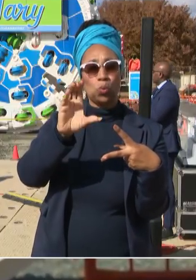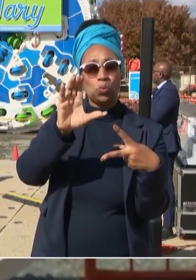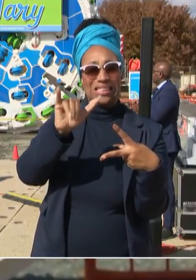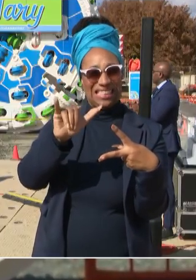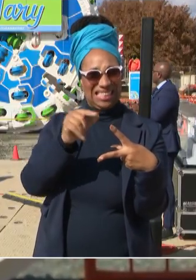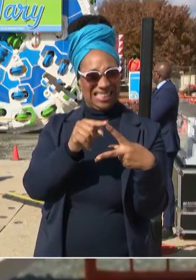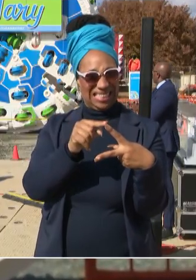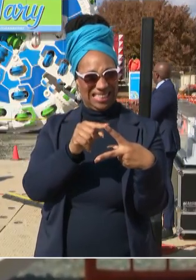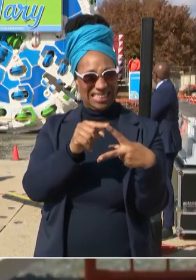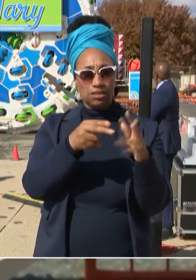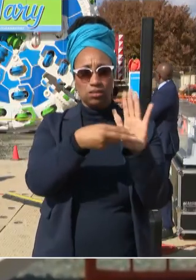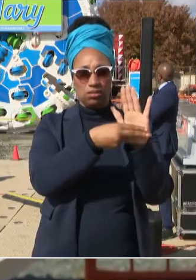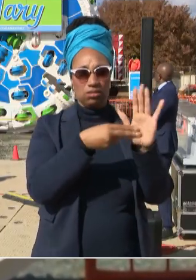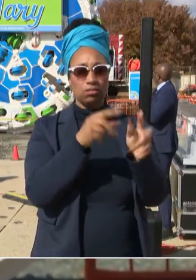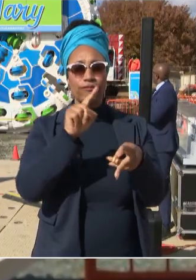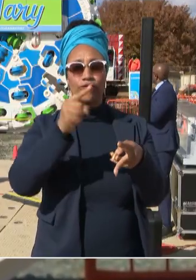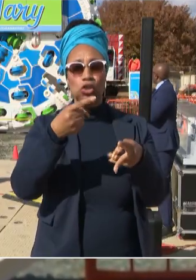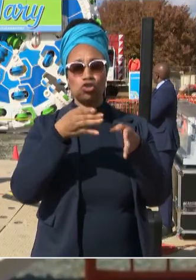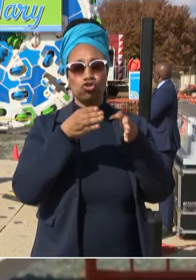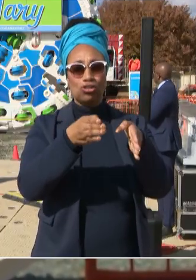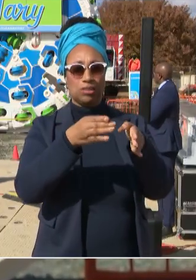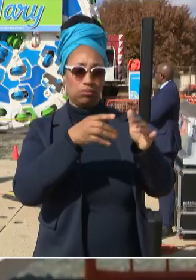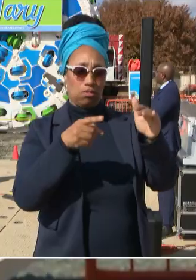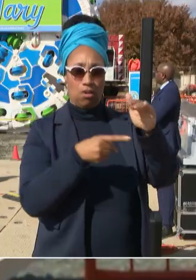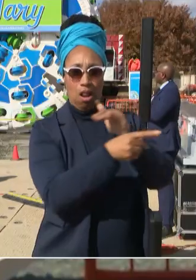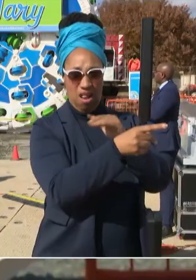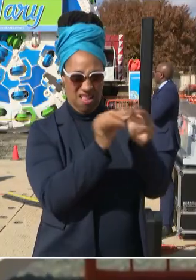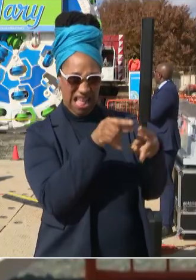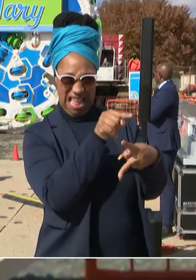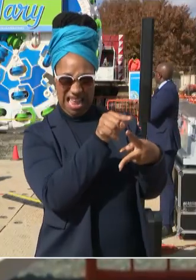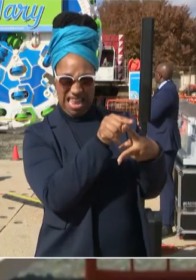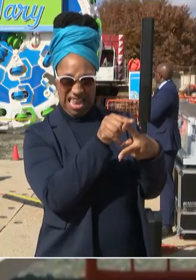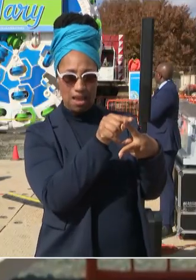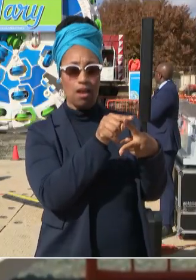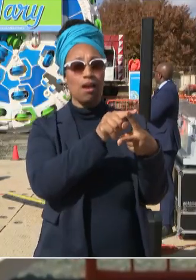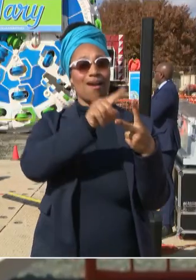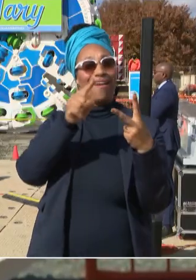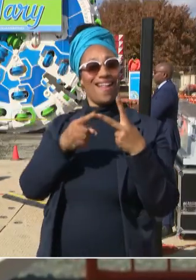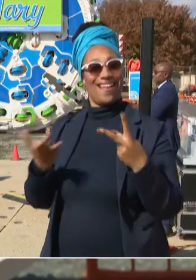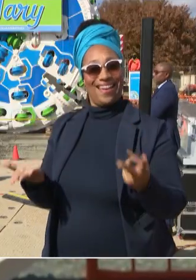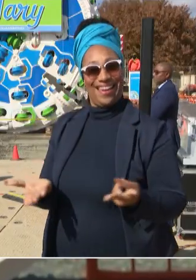proud to be here today with Proud Mary.